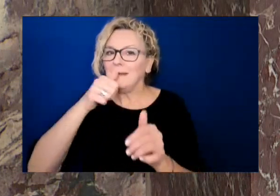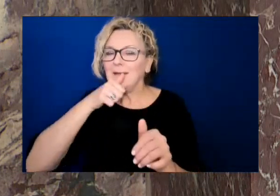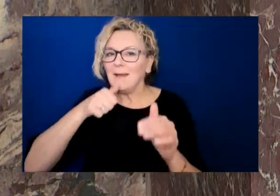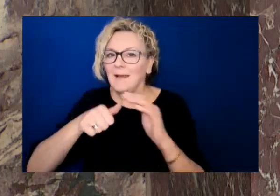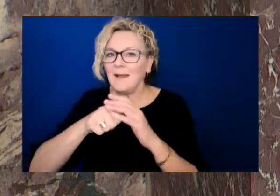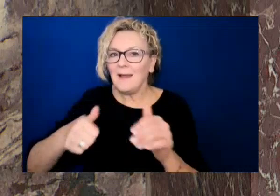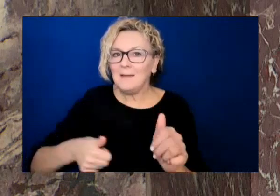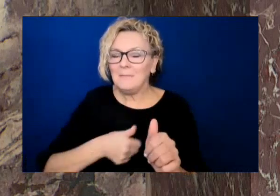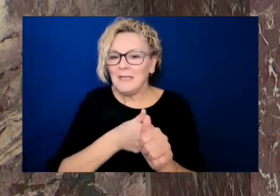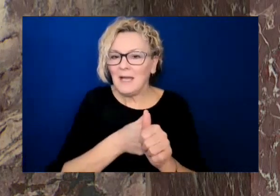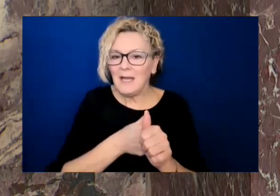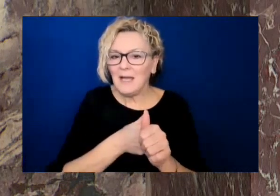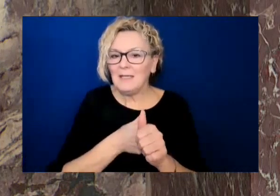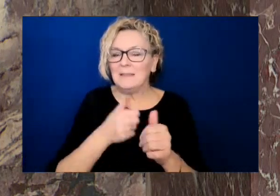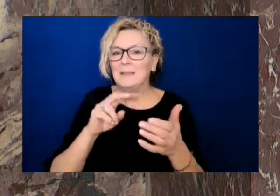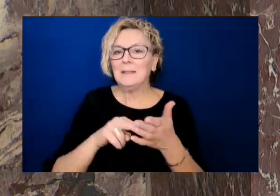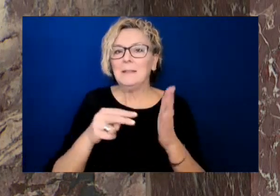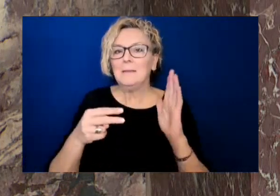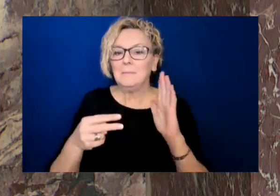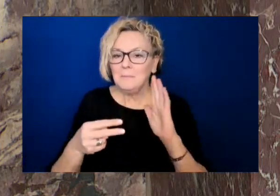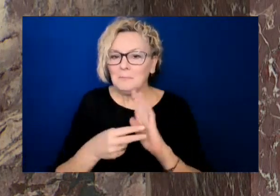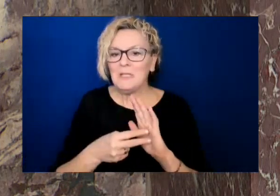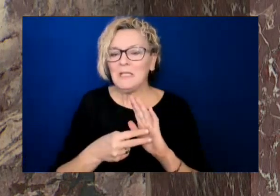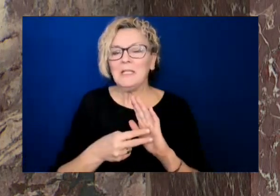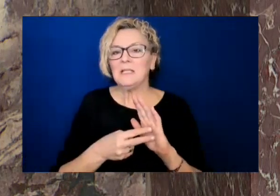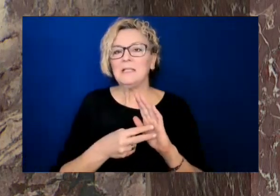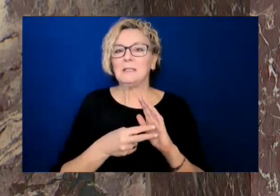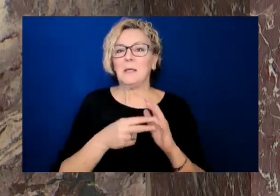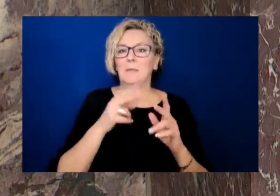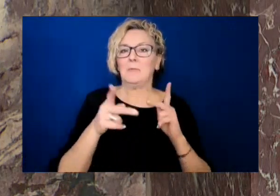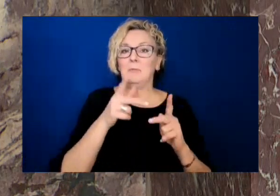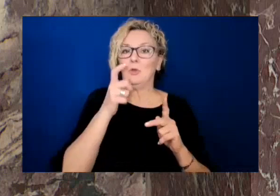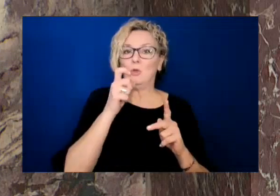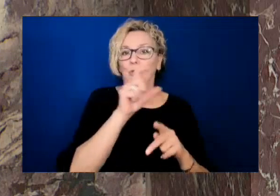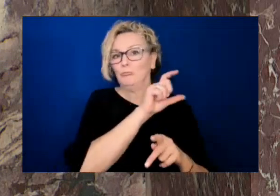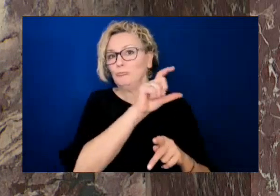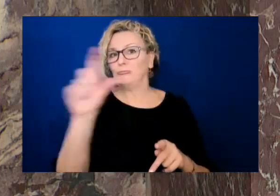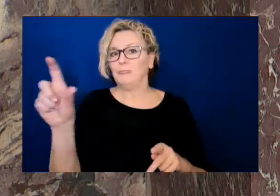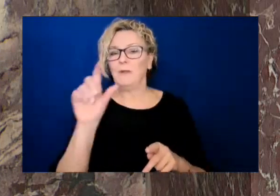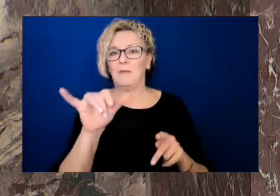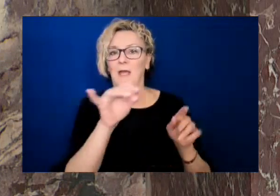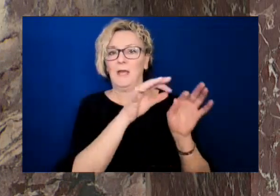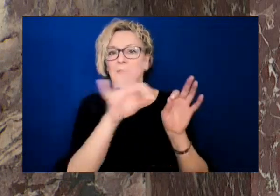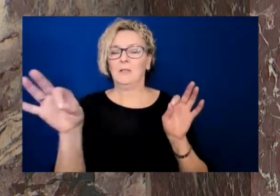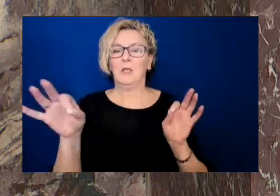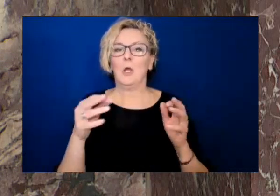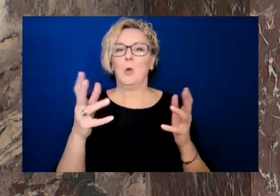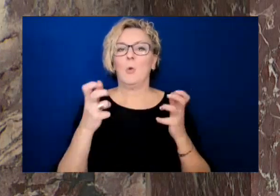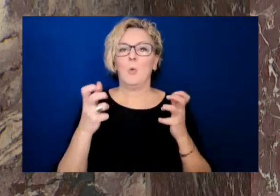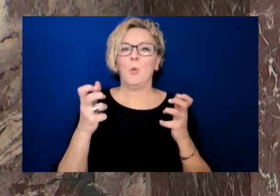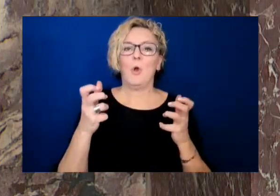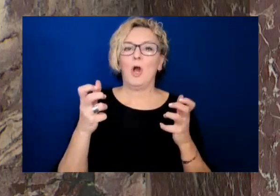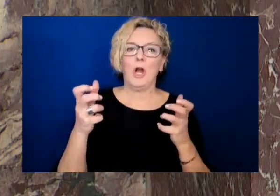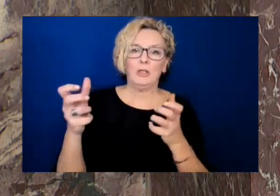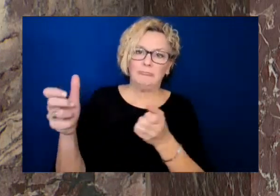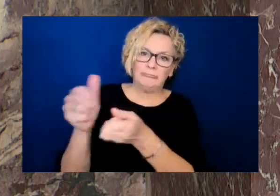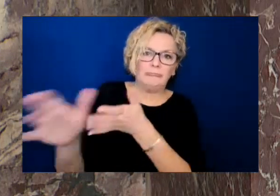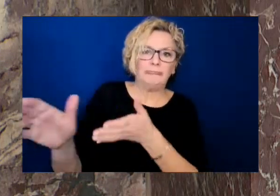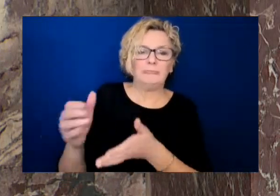sea. It is blatantly anti-Semitic, and yet it was sanctioned by this government and this